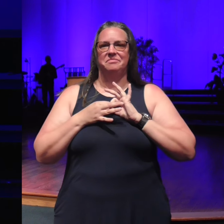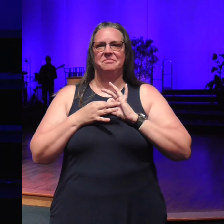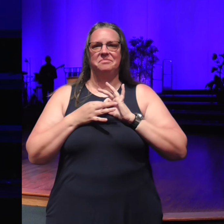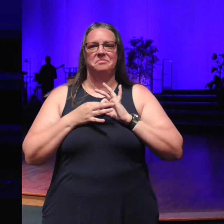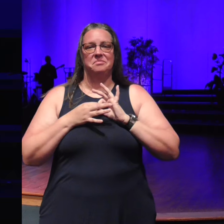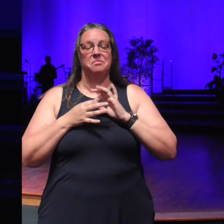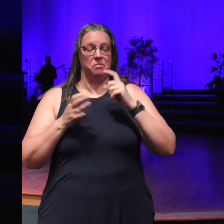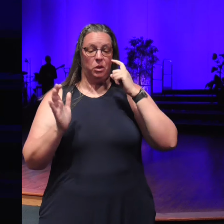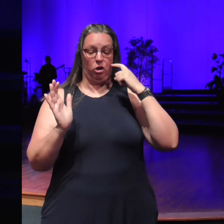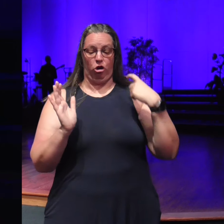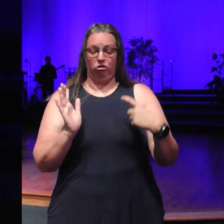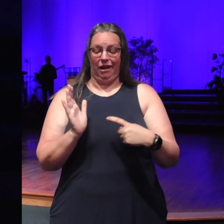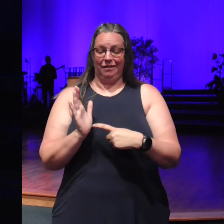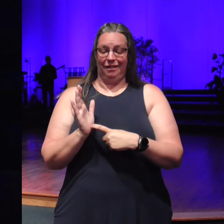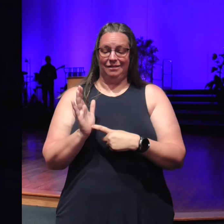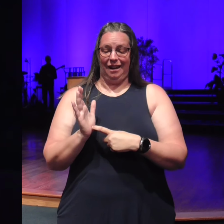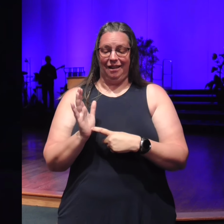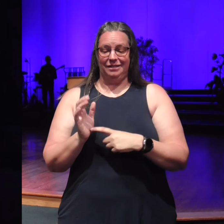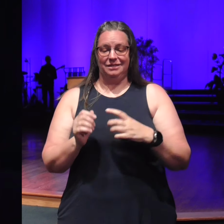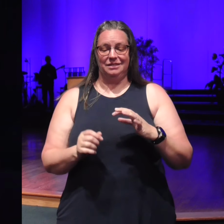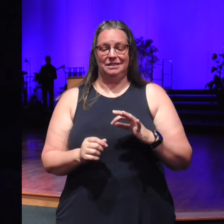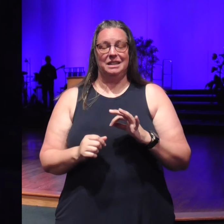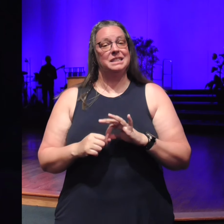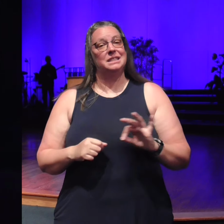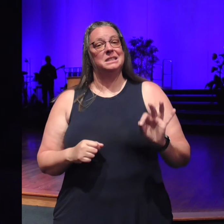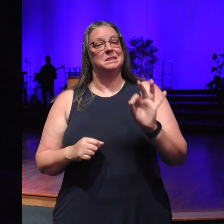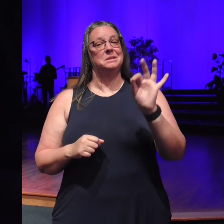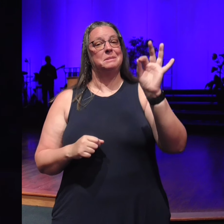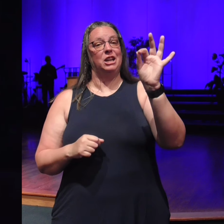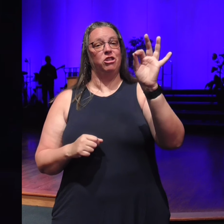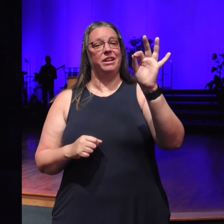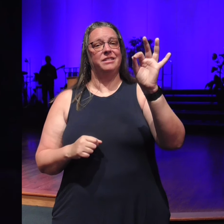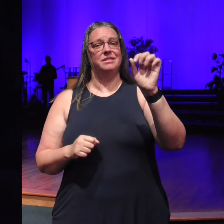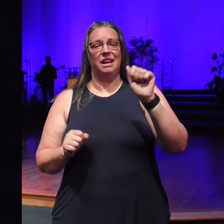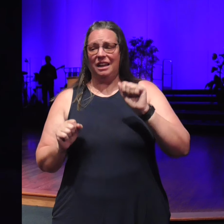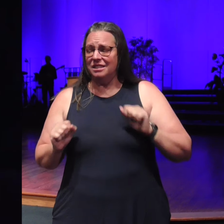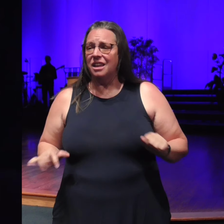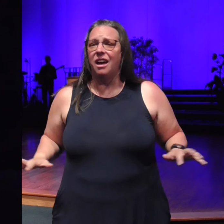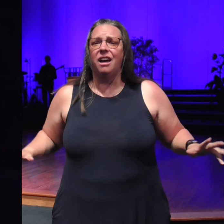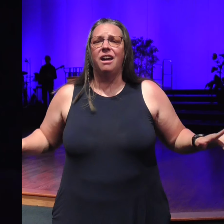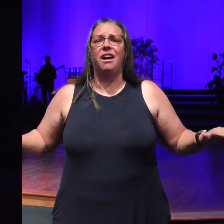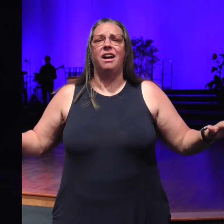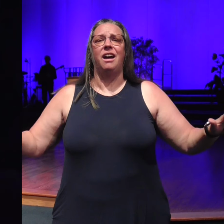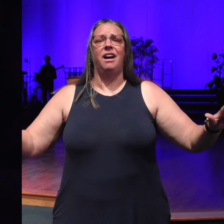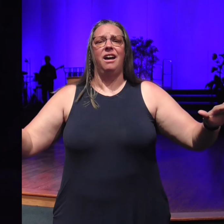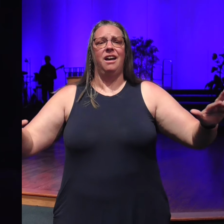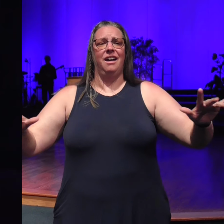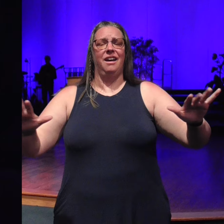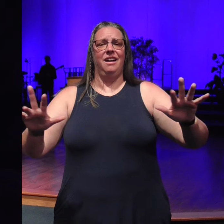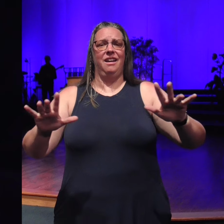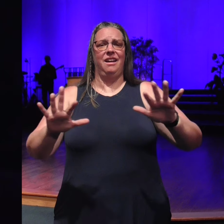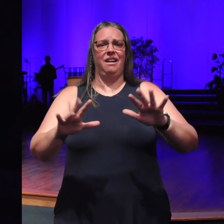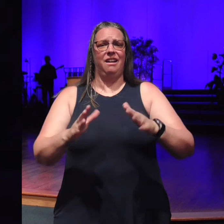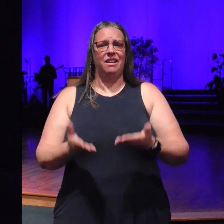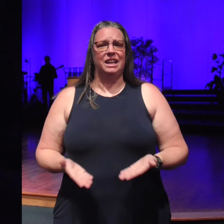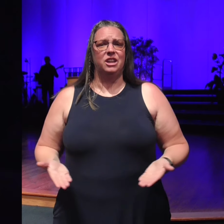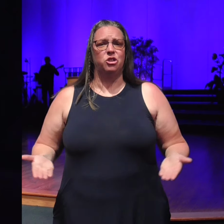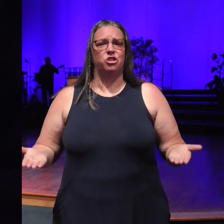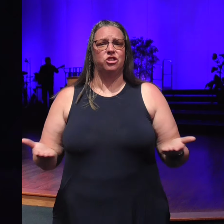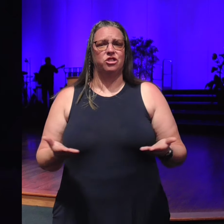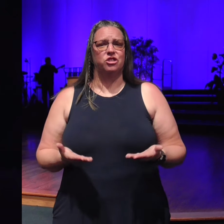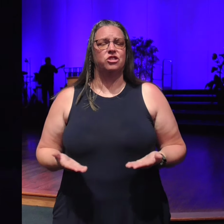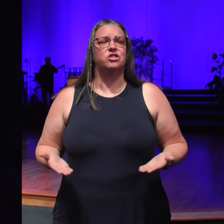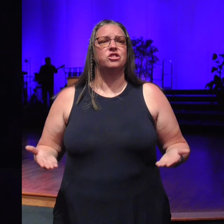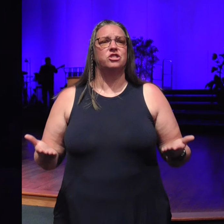So we recognize that spirit is everywhere present. In the midst